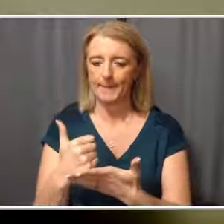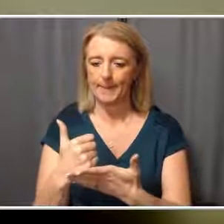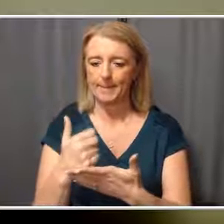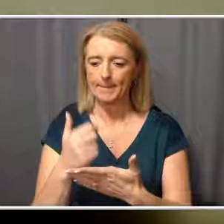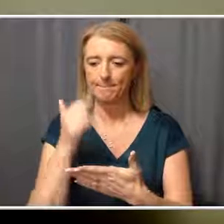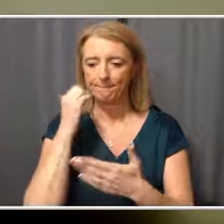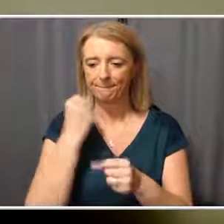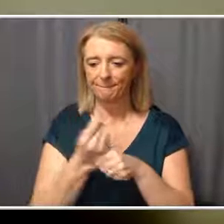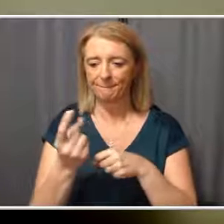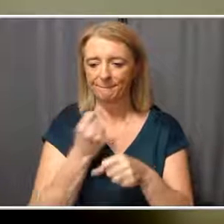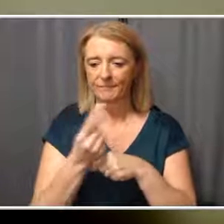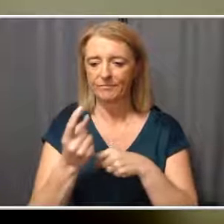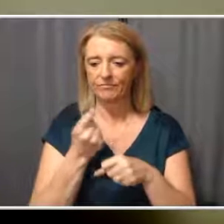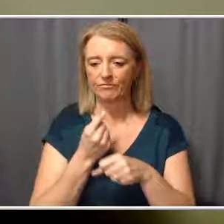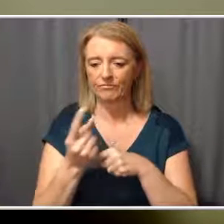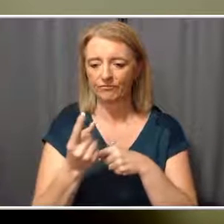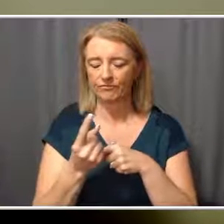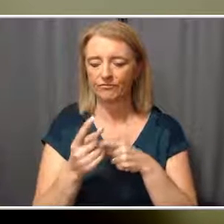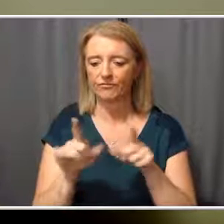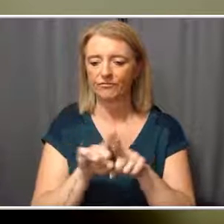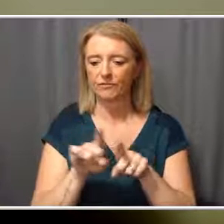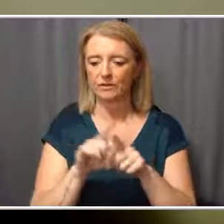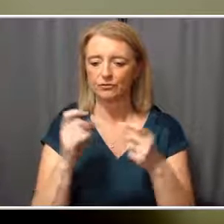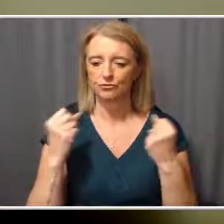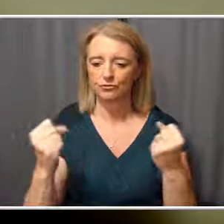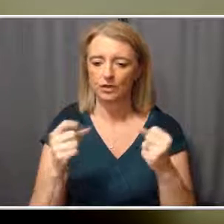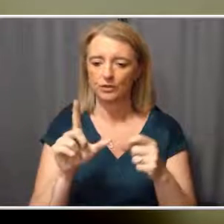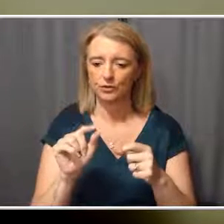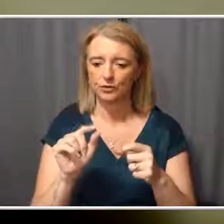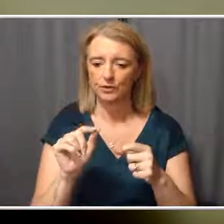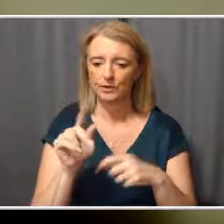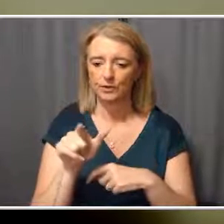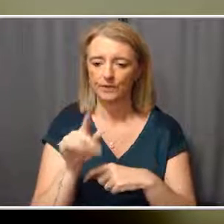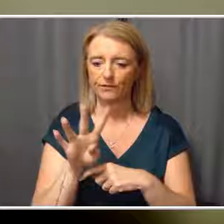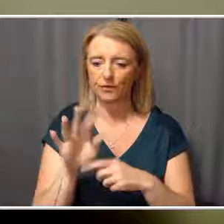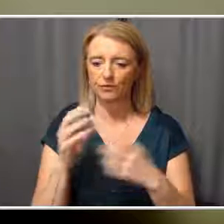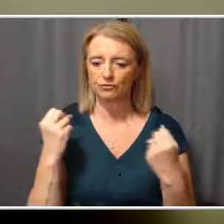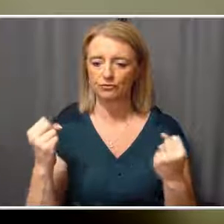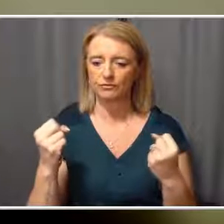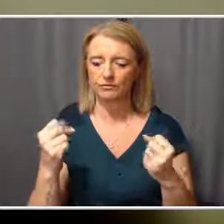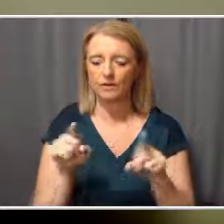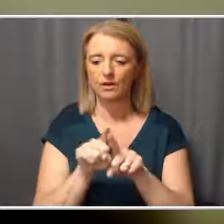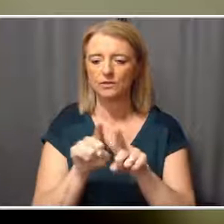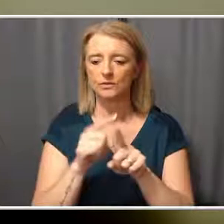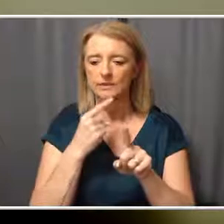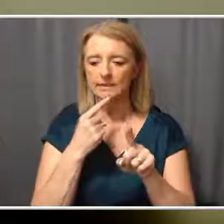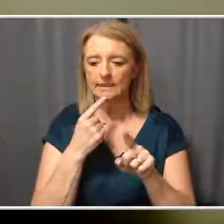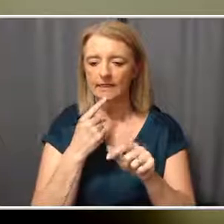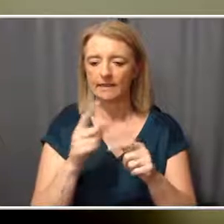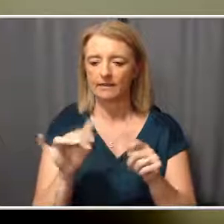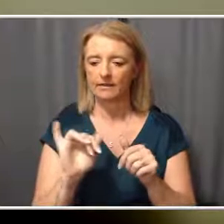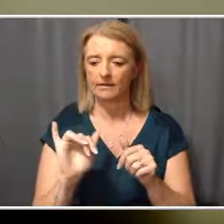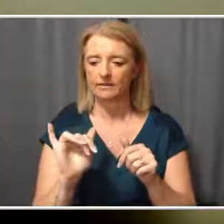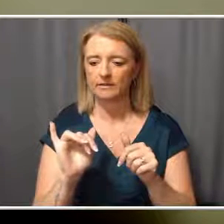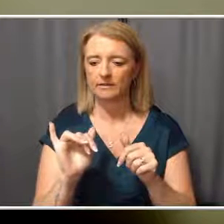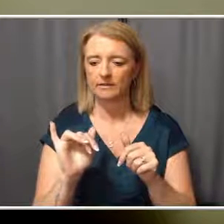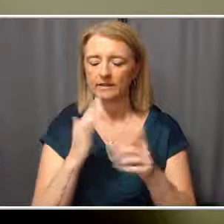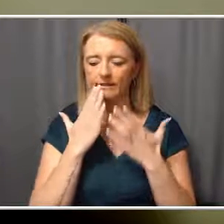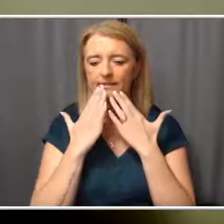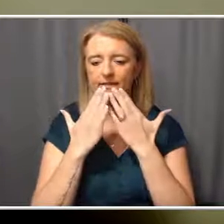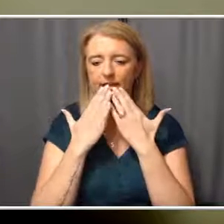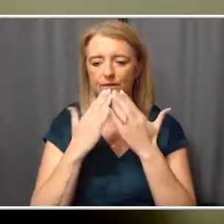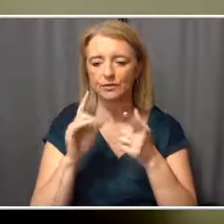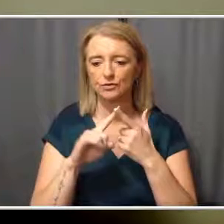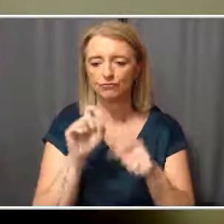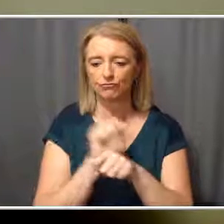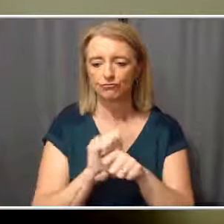or a transplant on me in my abdomen, rather than seeing and looking and feeling that manipulation under my eyeball